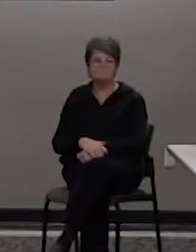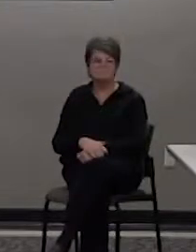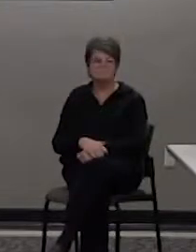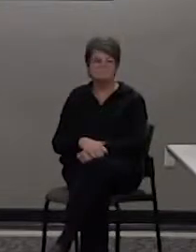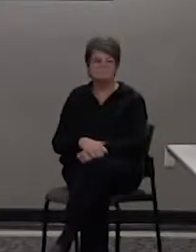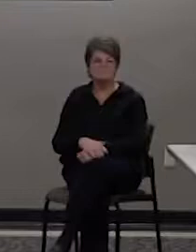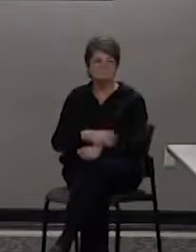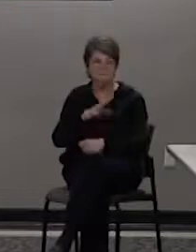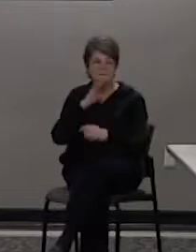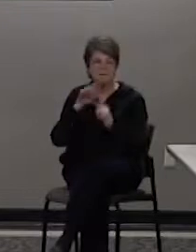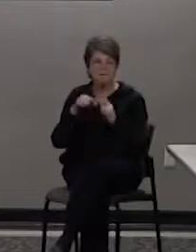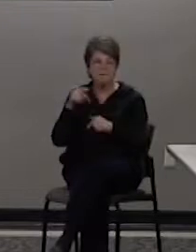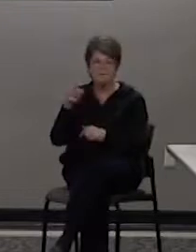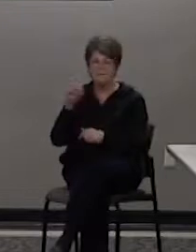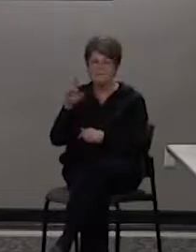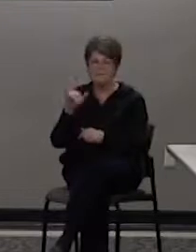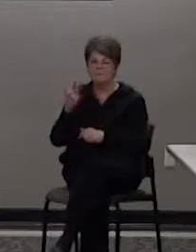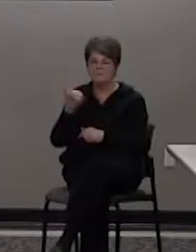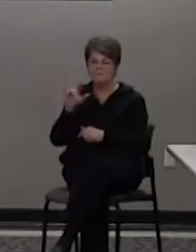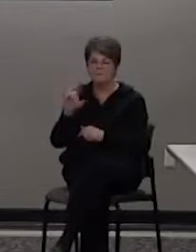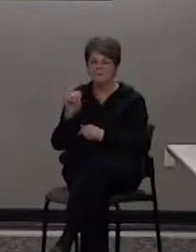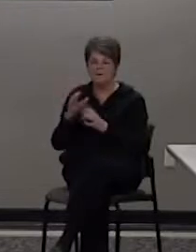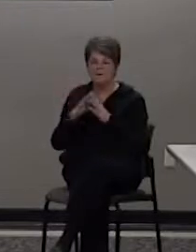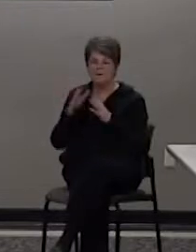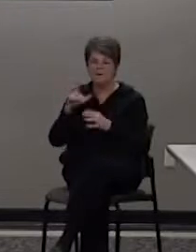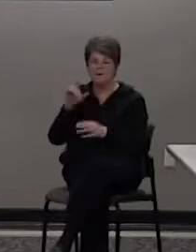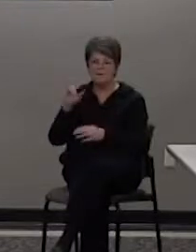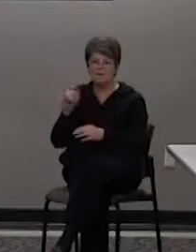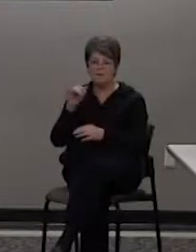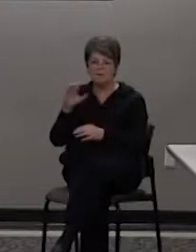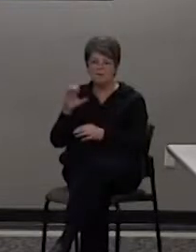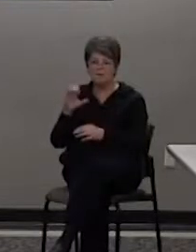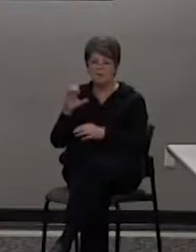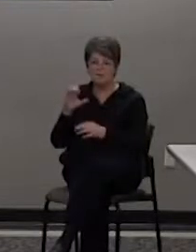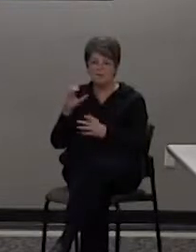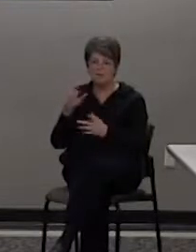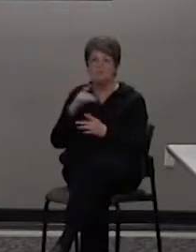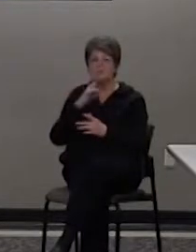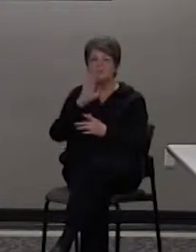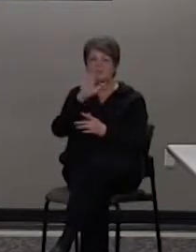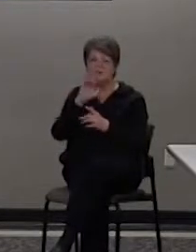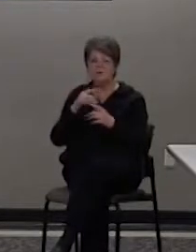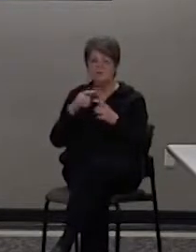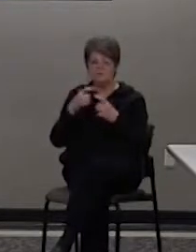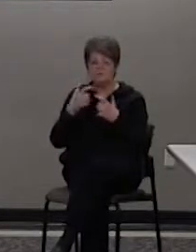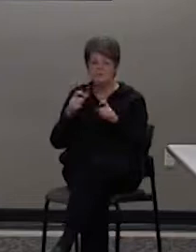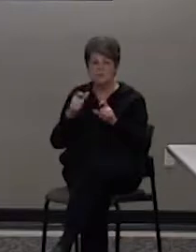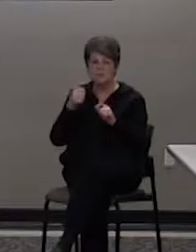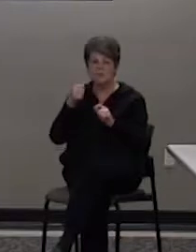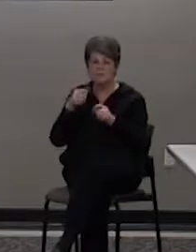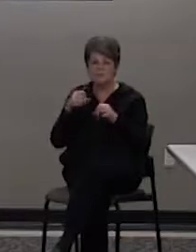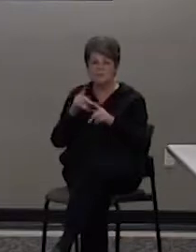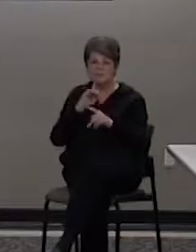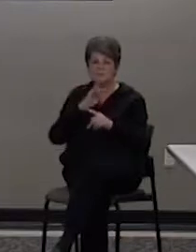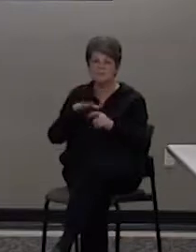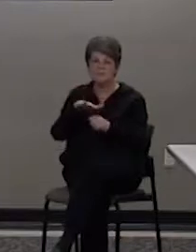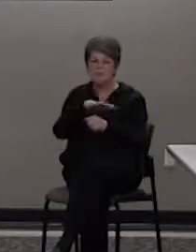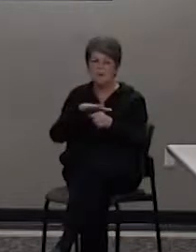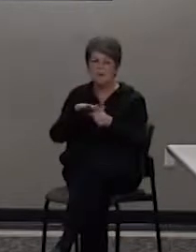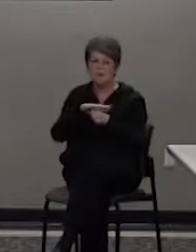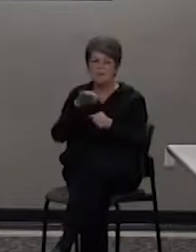So we talk about Parable a lot. Is Junction City a factor? I think Junction City's greatest opportunities are around the airport. To be honest with you,